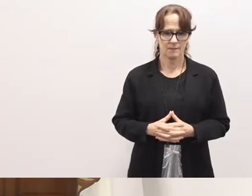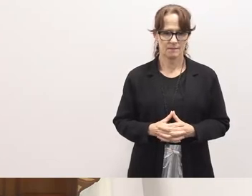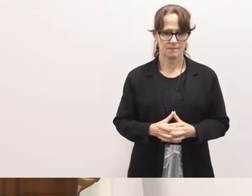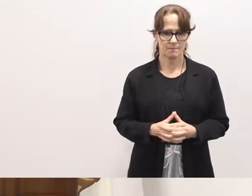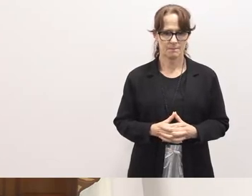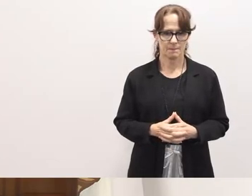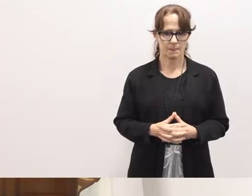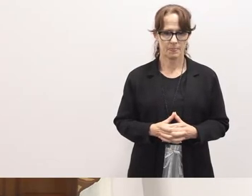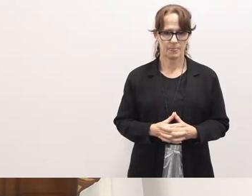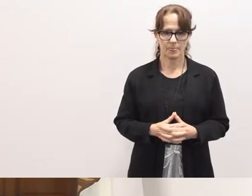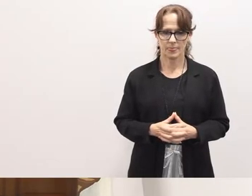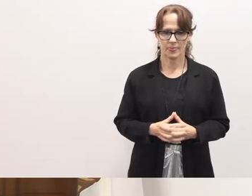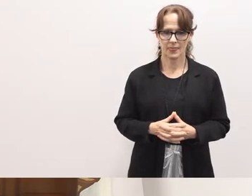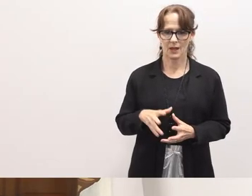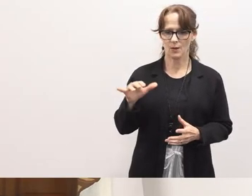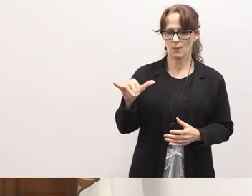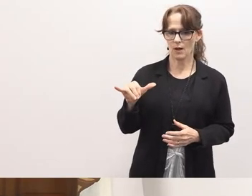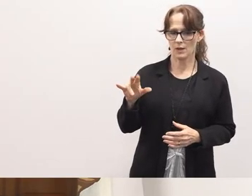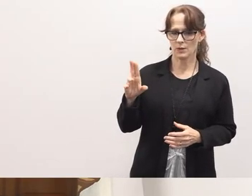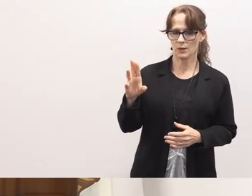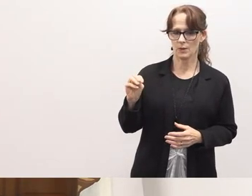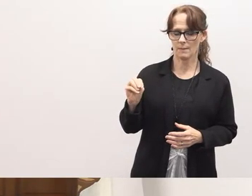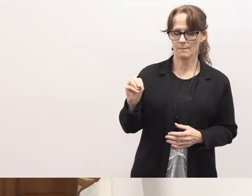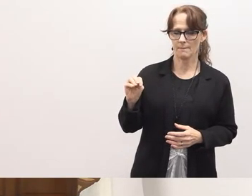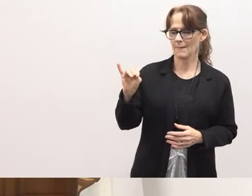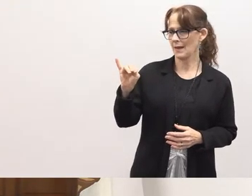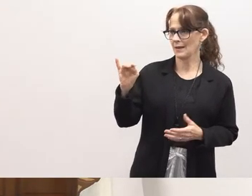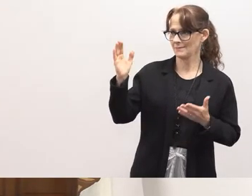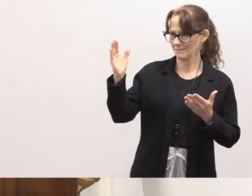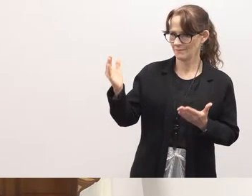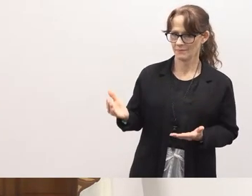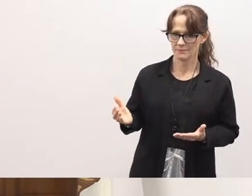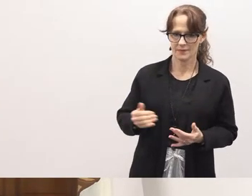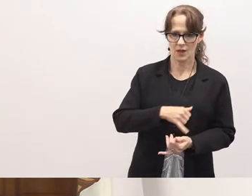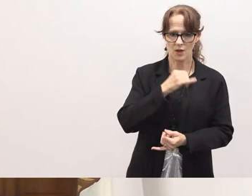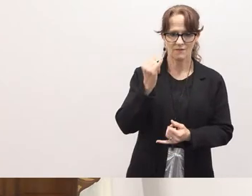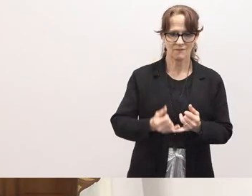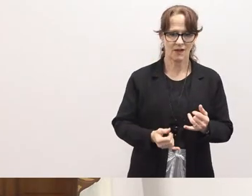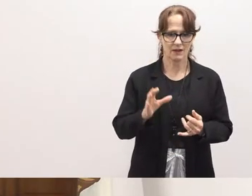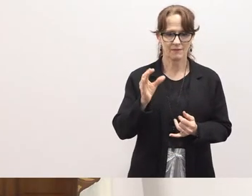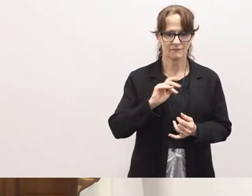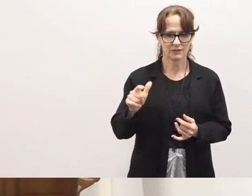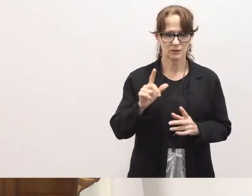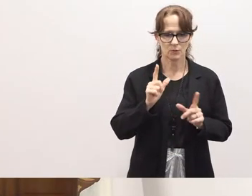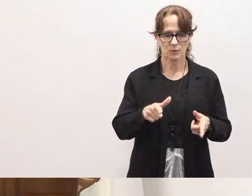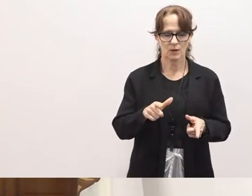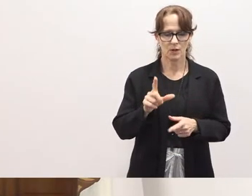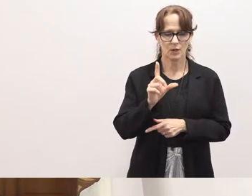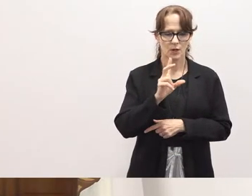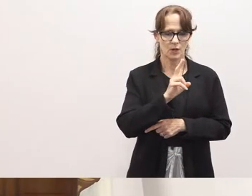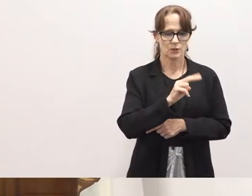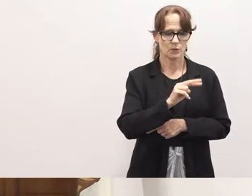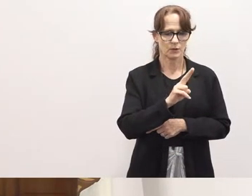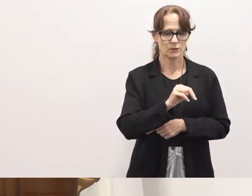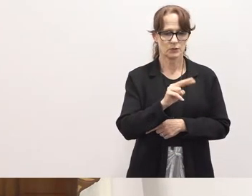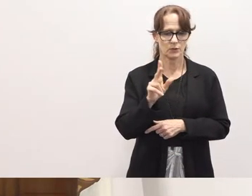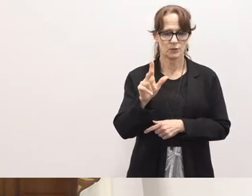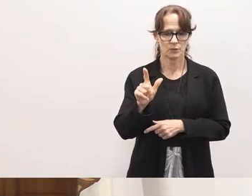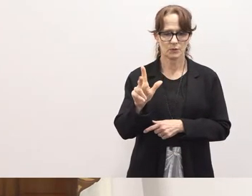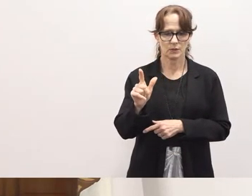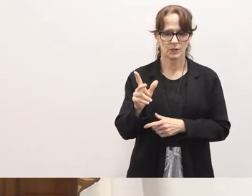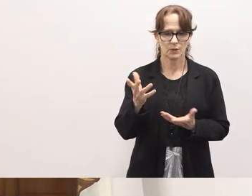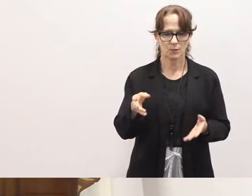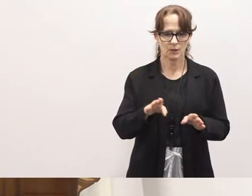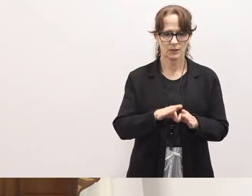I think we'll go to you. Sure, I can introduce the item. Sure. This is our final fiscal report for 22-23. We've closed the